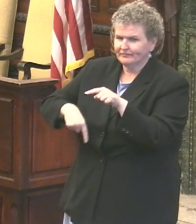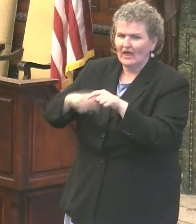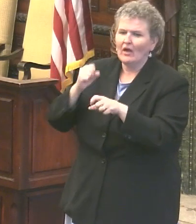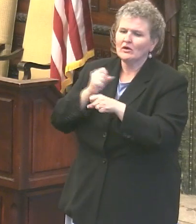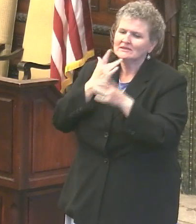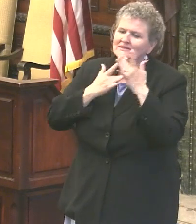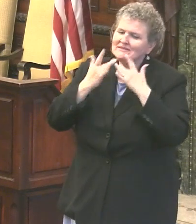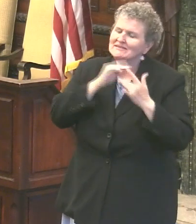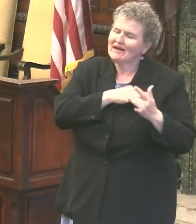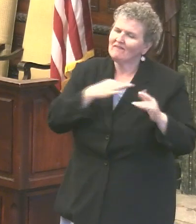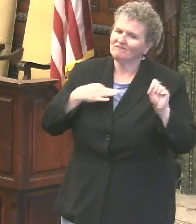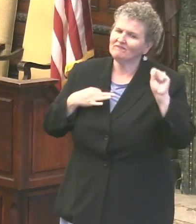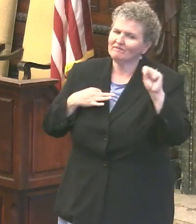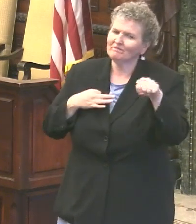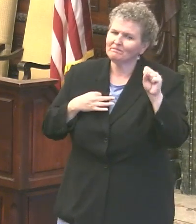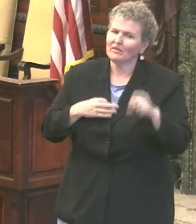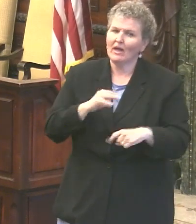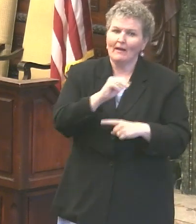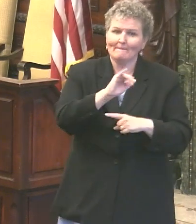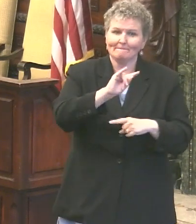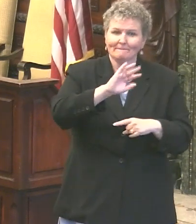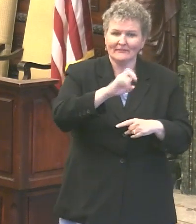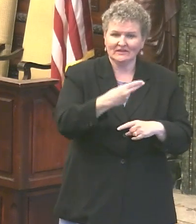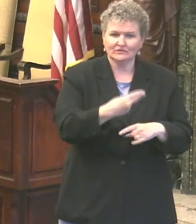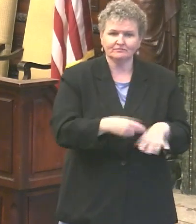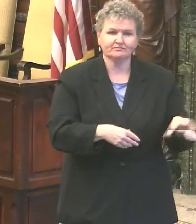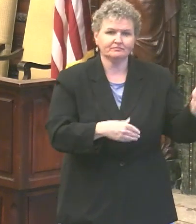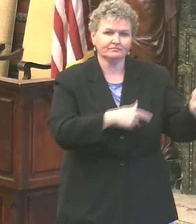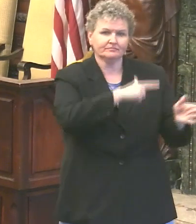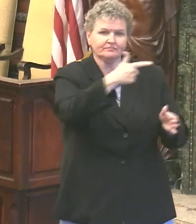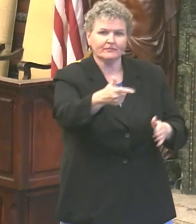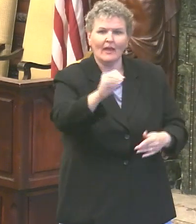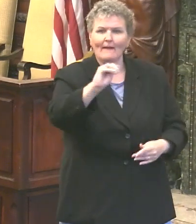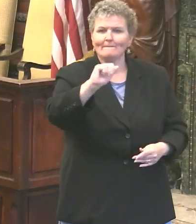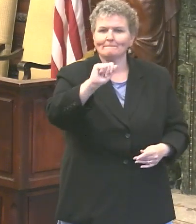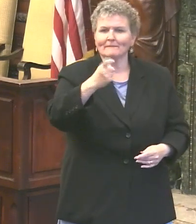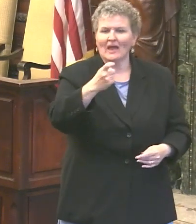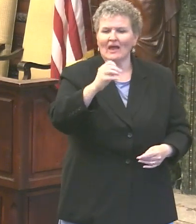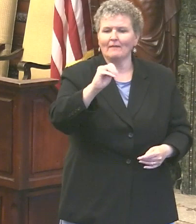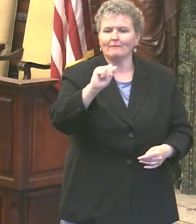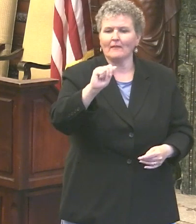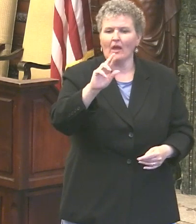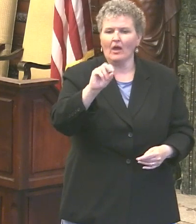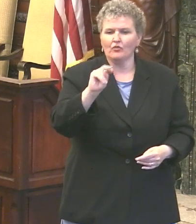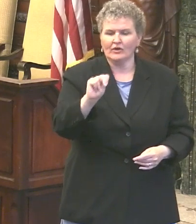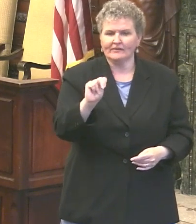Mitch. Let's go now to Max Marin of Philly Penn.